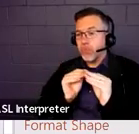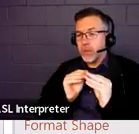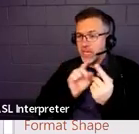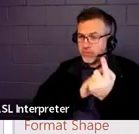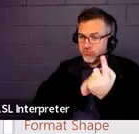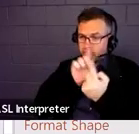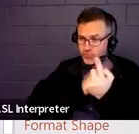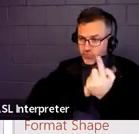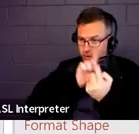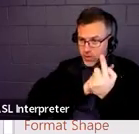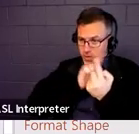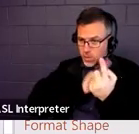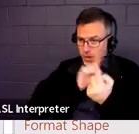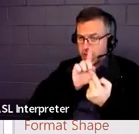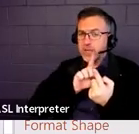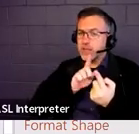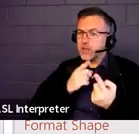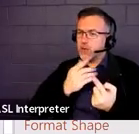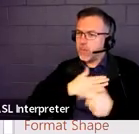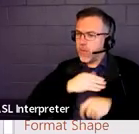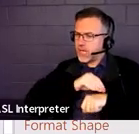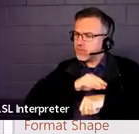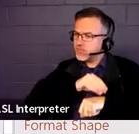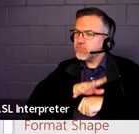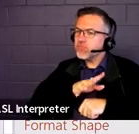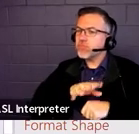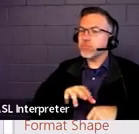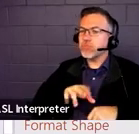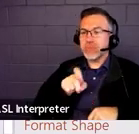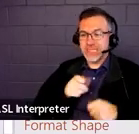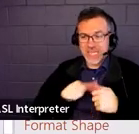this, any that I said today or anything in addition.